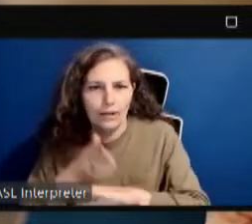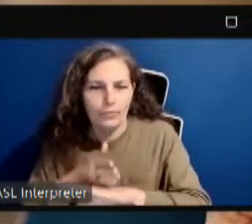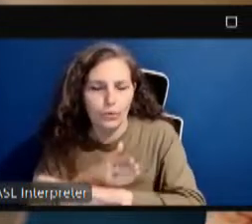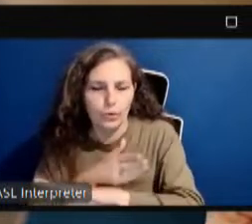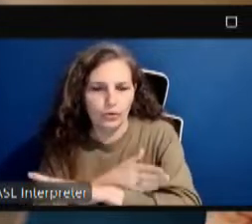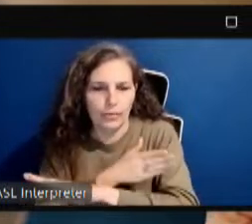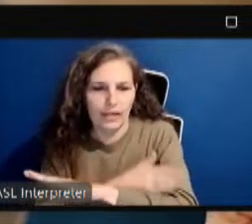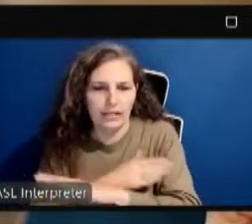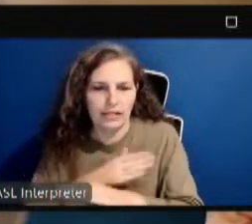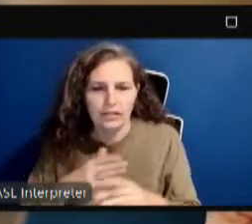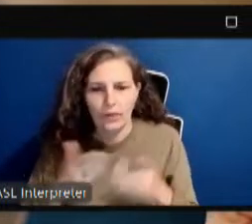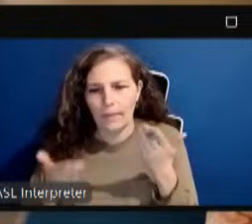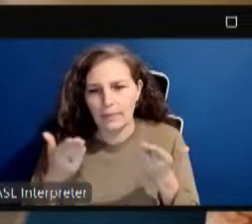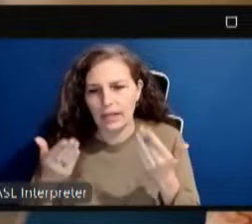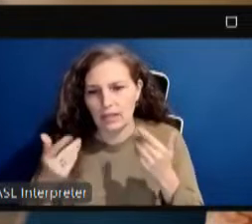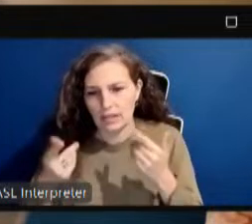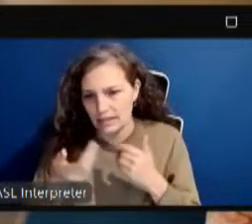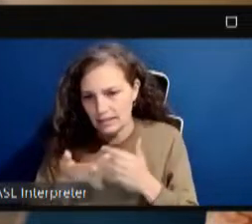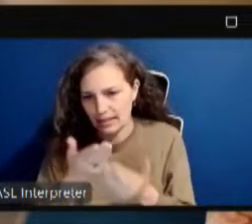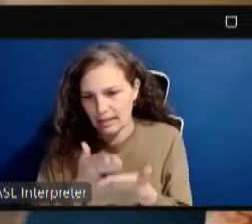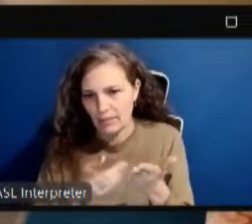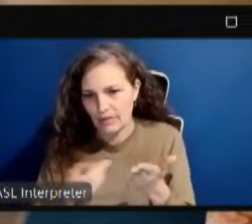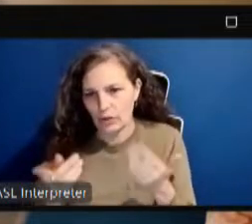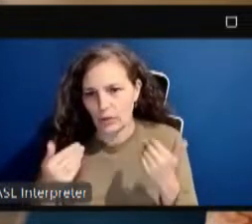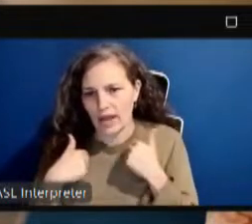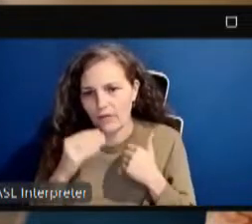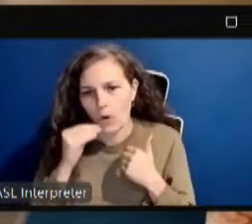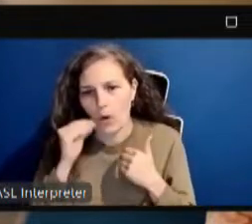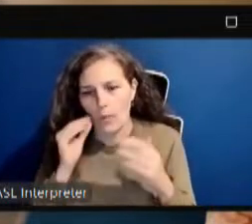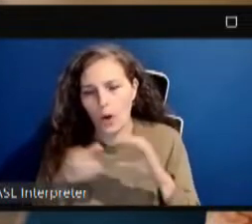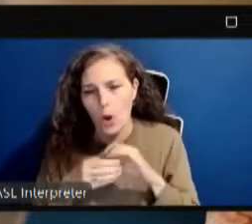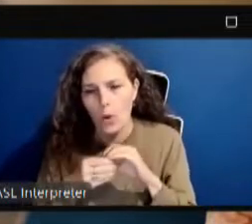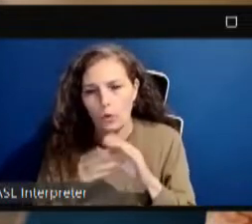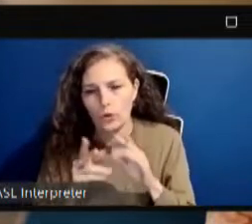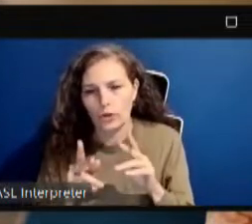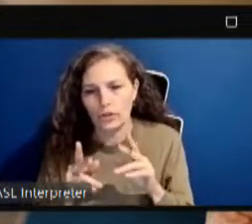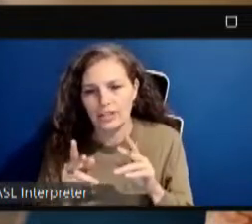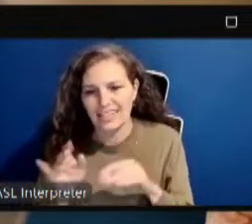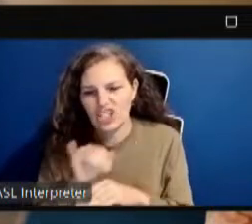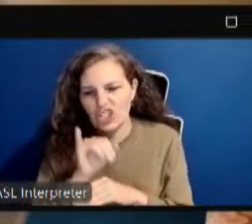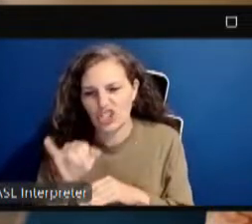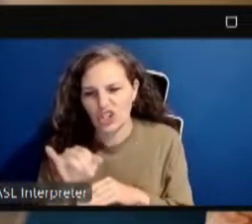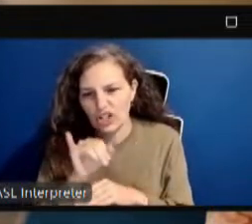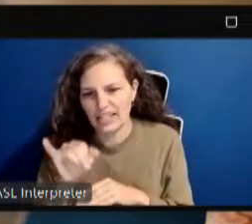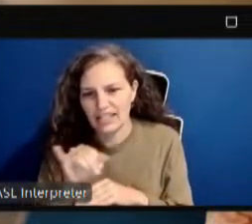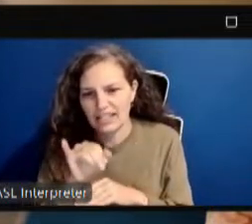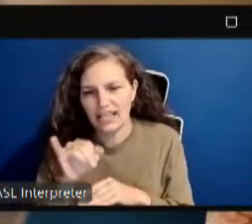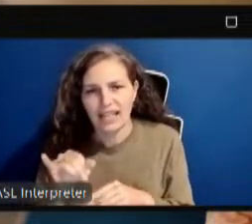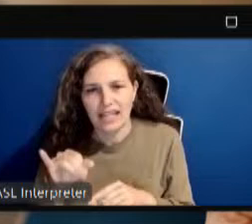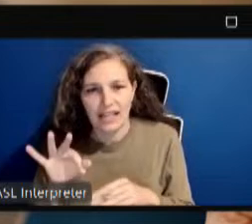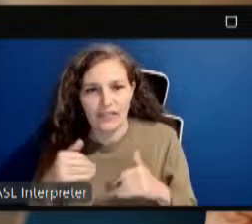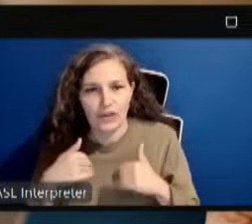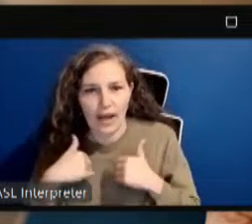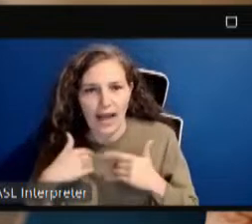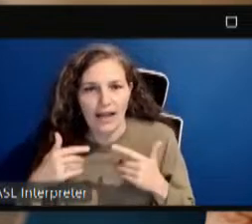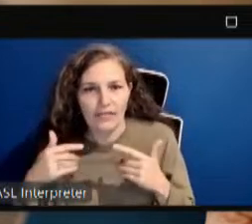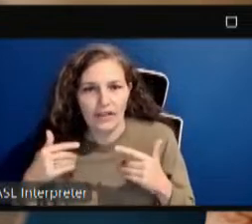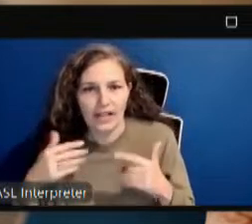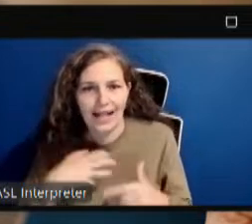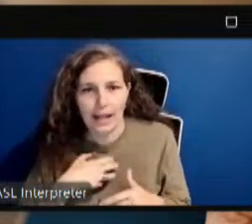may be dealing with homeowners insurance. So if you have a claim with your homeowners insurance, keep in mind that most likely